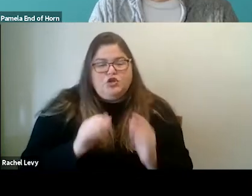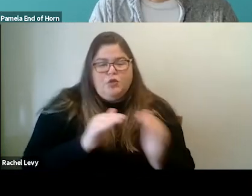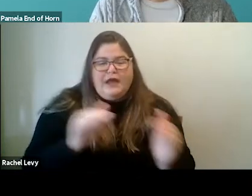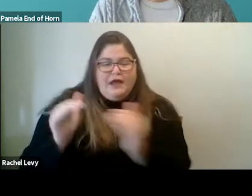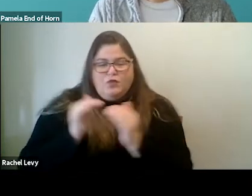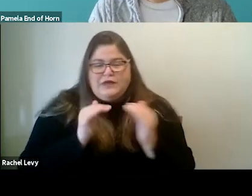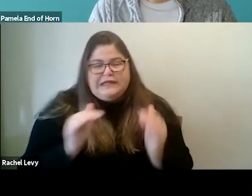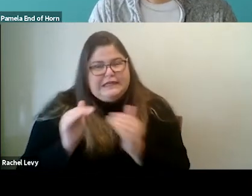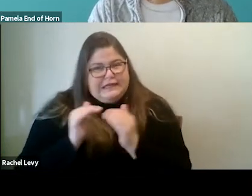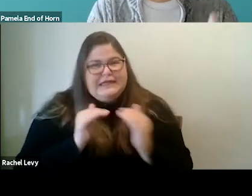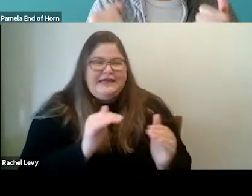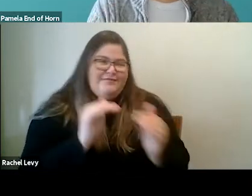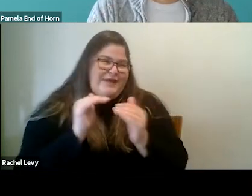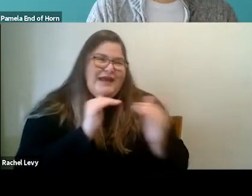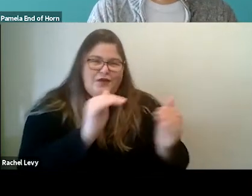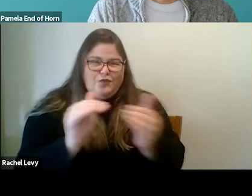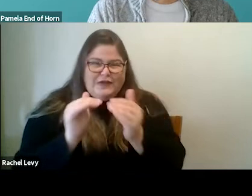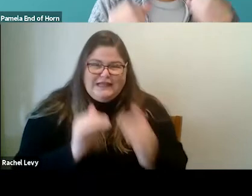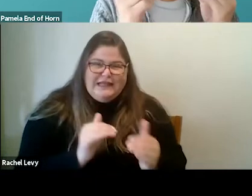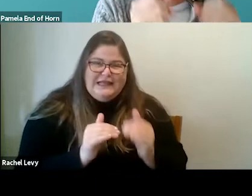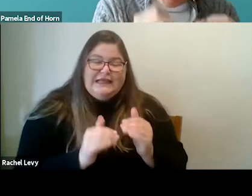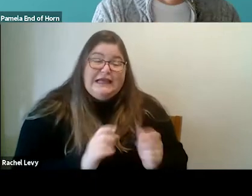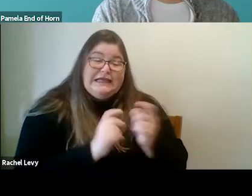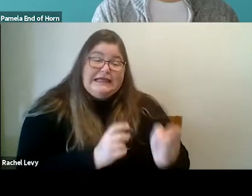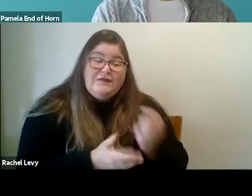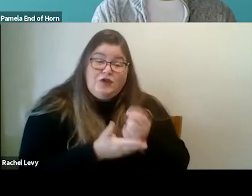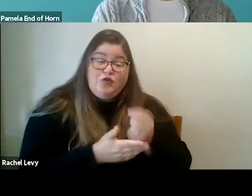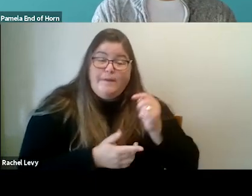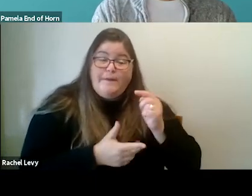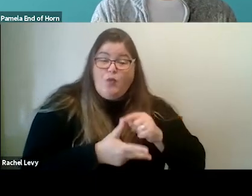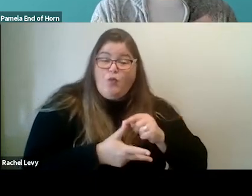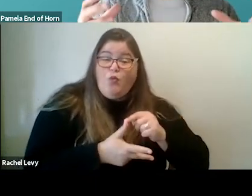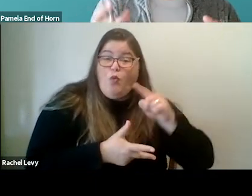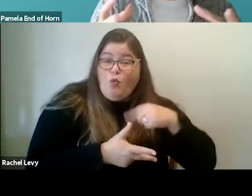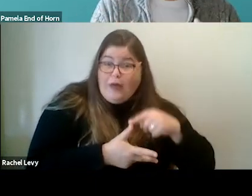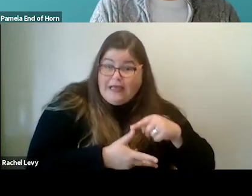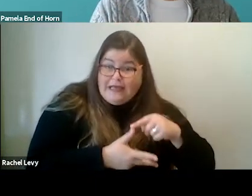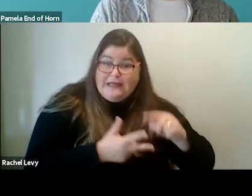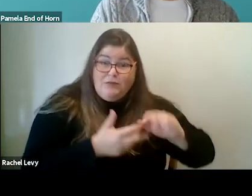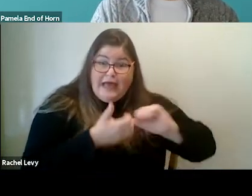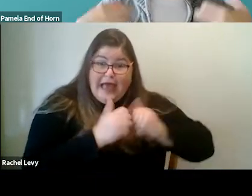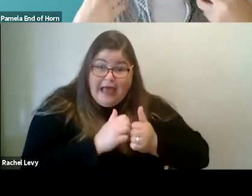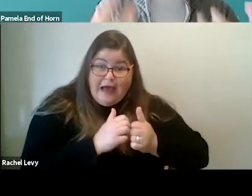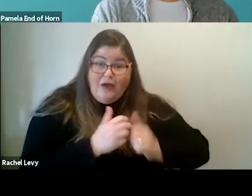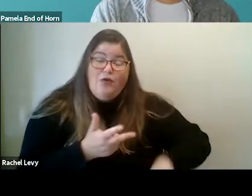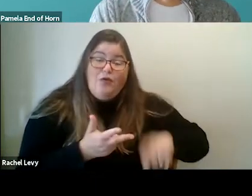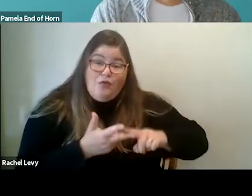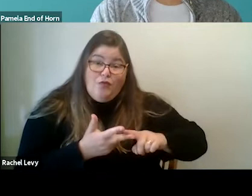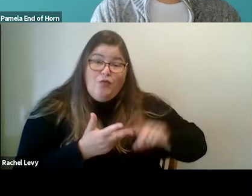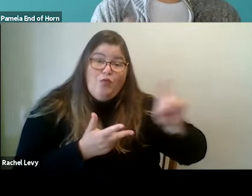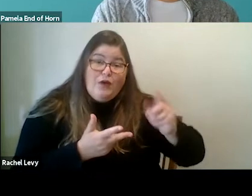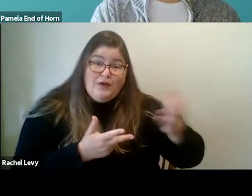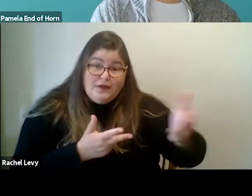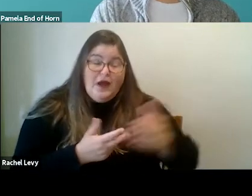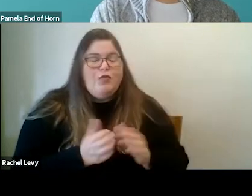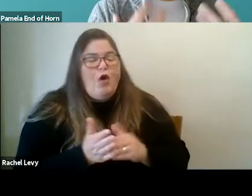Again, giving the treatment that they need when they need it and how they need it. And what Native people do is we often